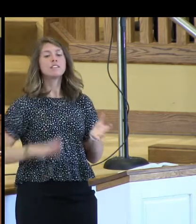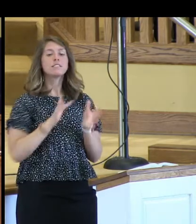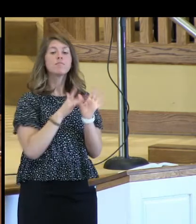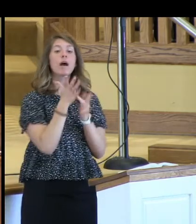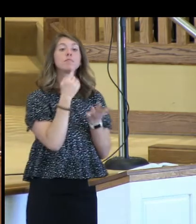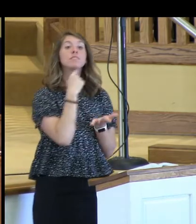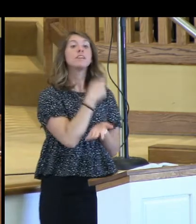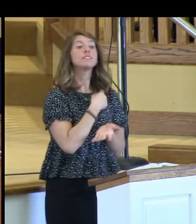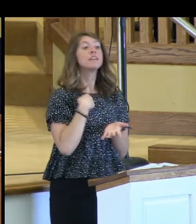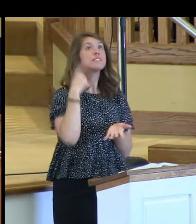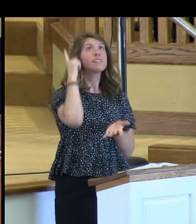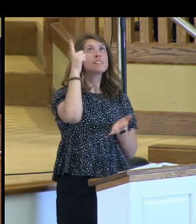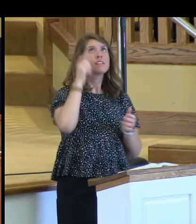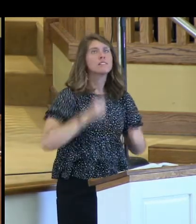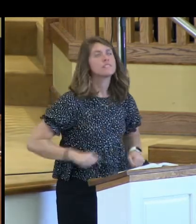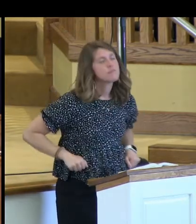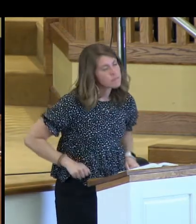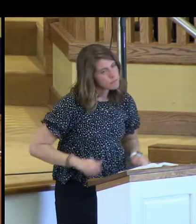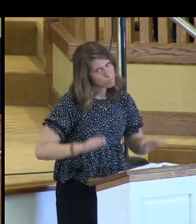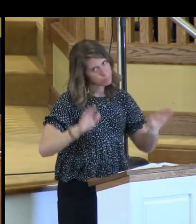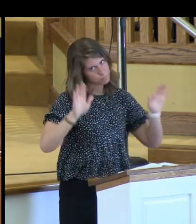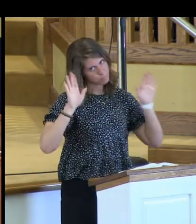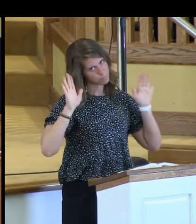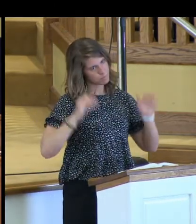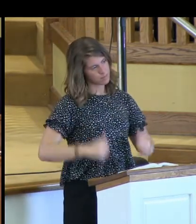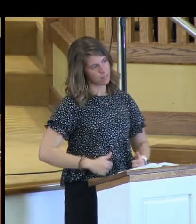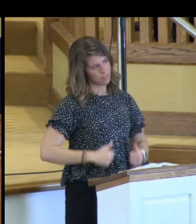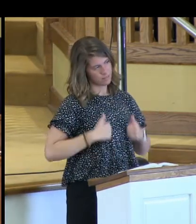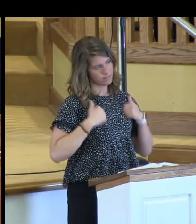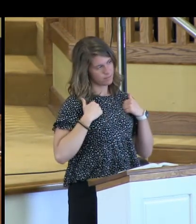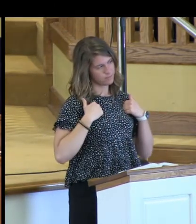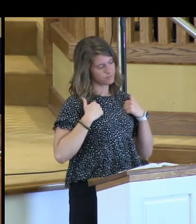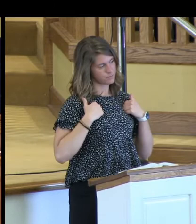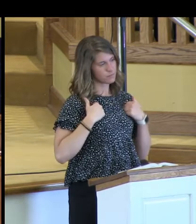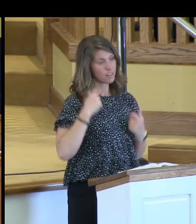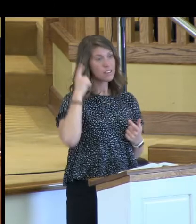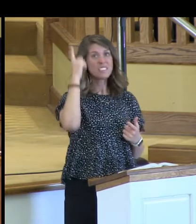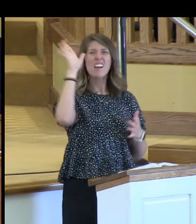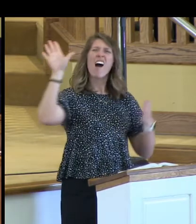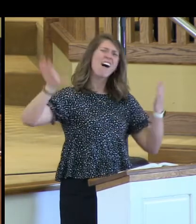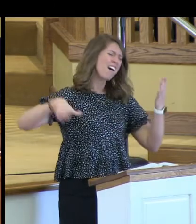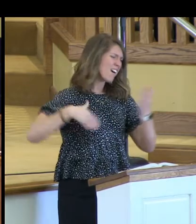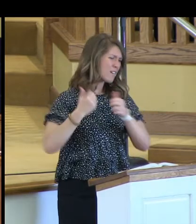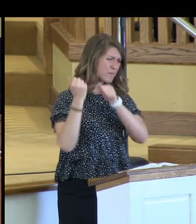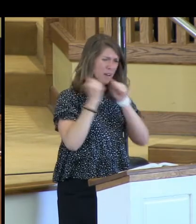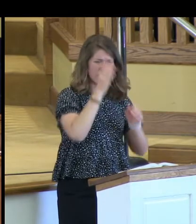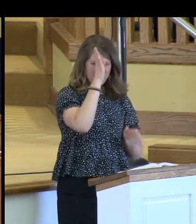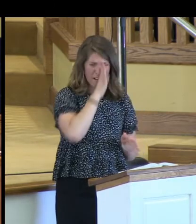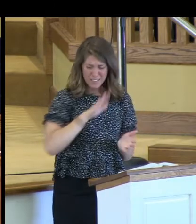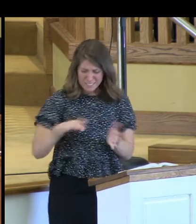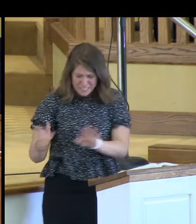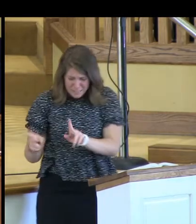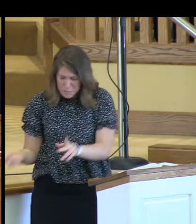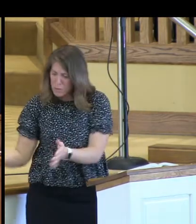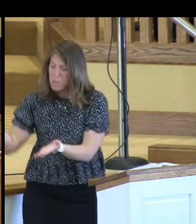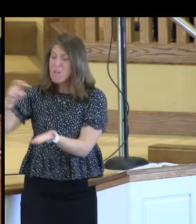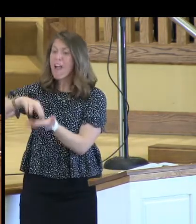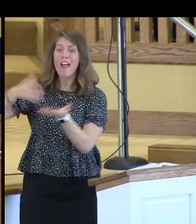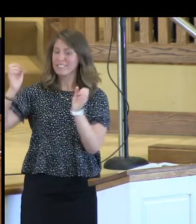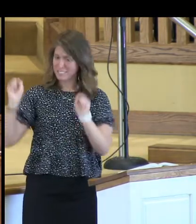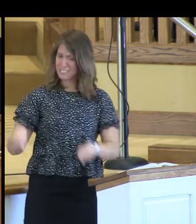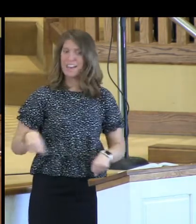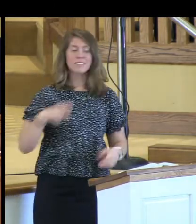he laid down his life. He's all-powerful God. He raised people from the dead. He did that on